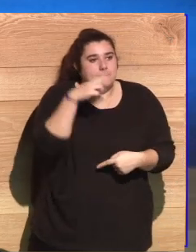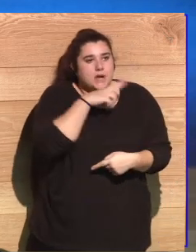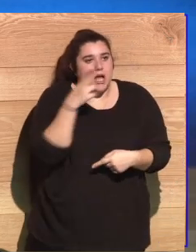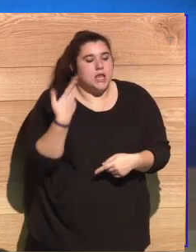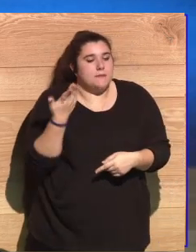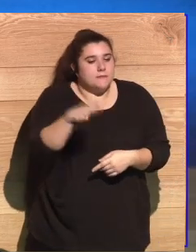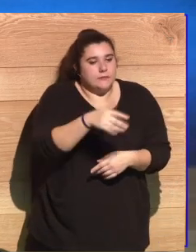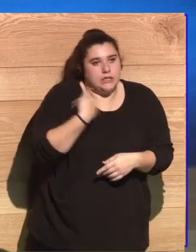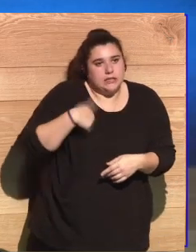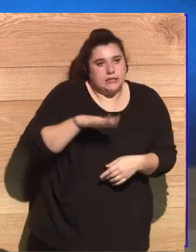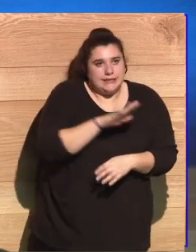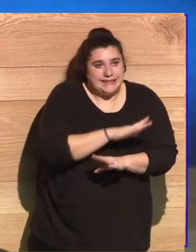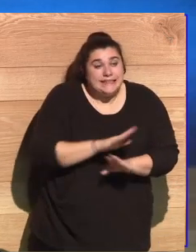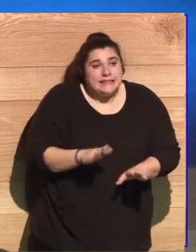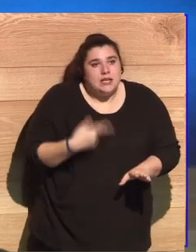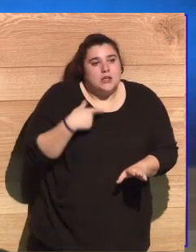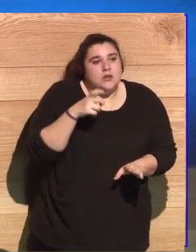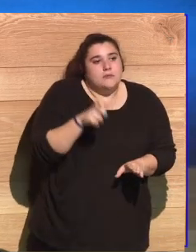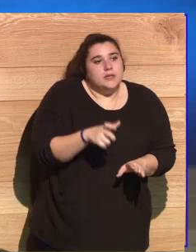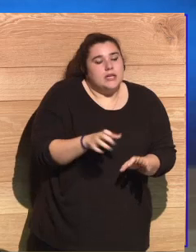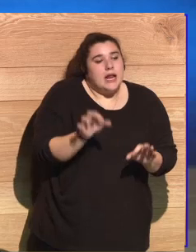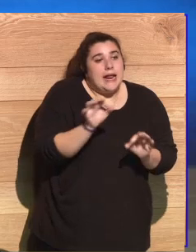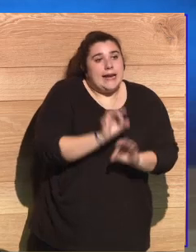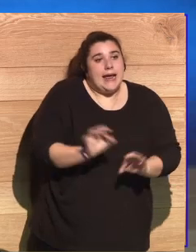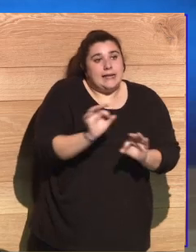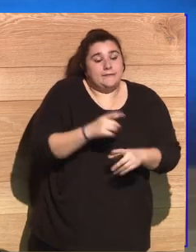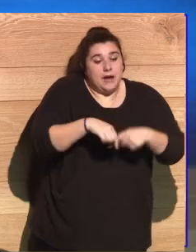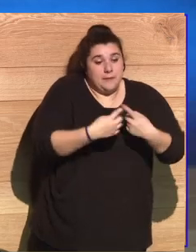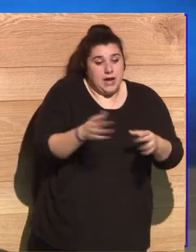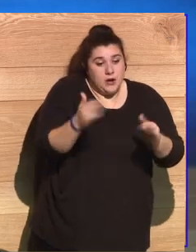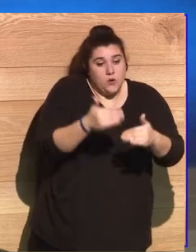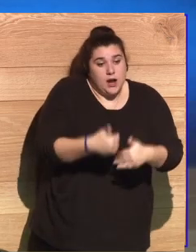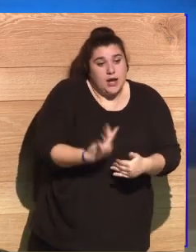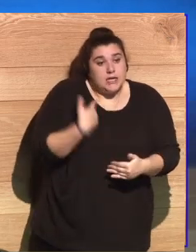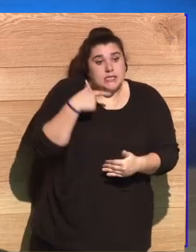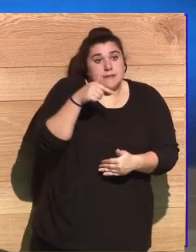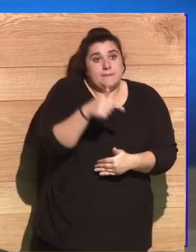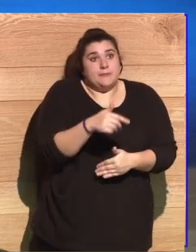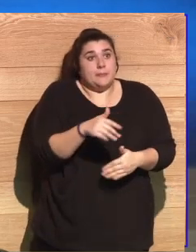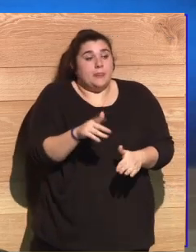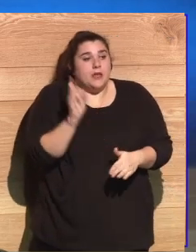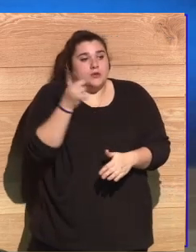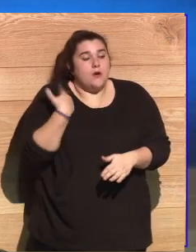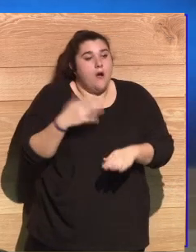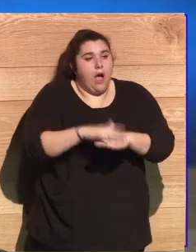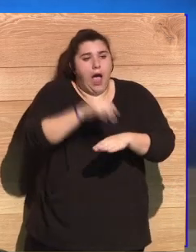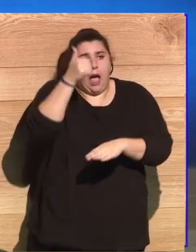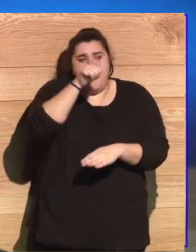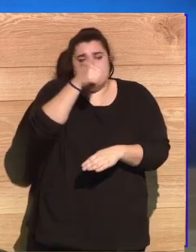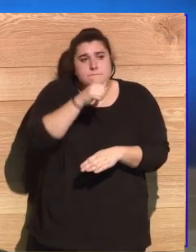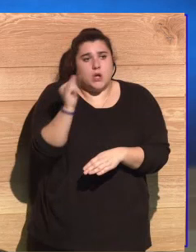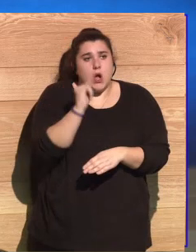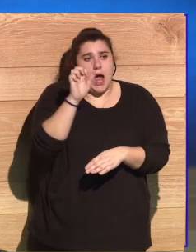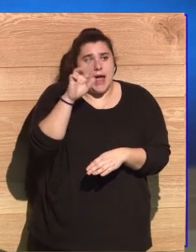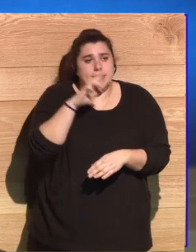good friend Jerry, the editor in New York. And he and his wife invited me up for a long lunch a